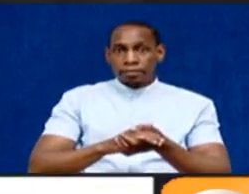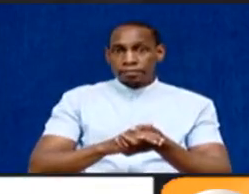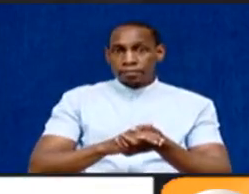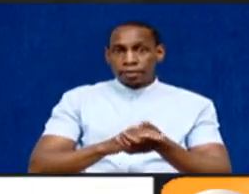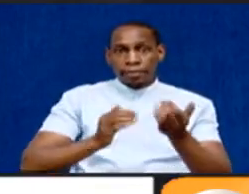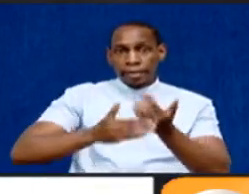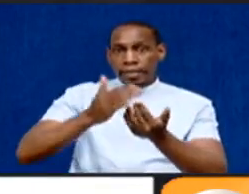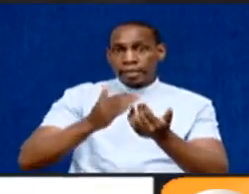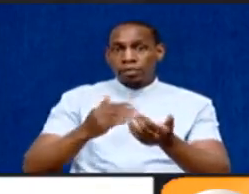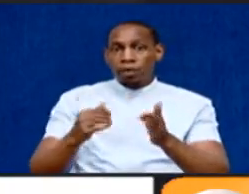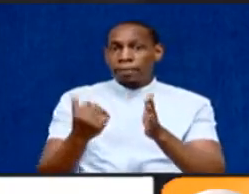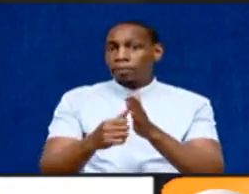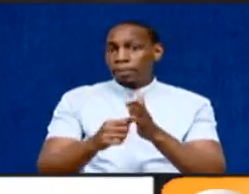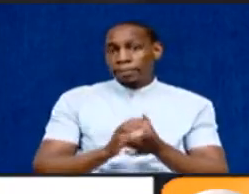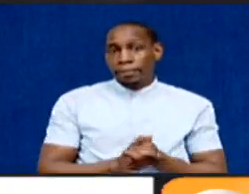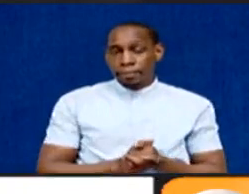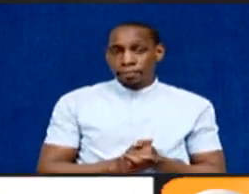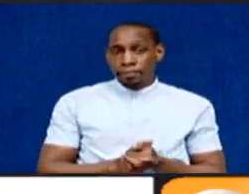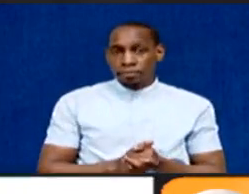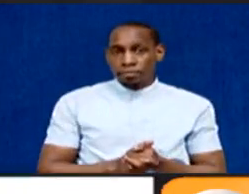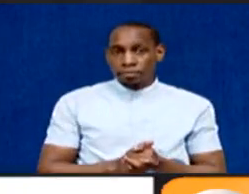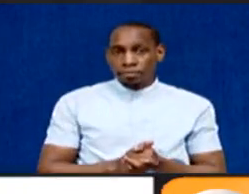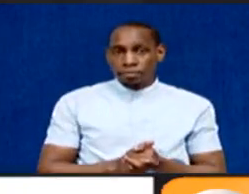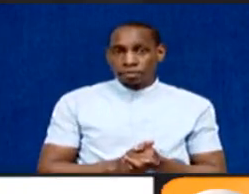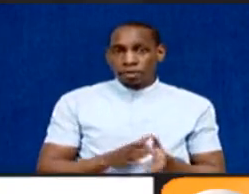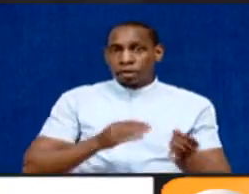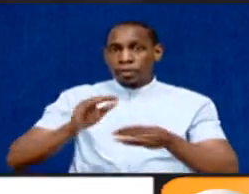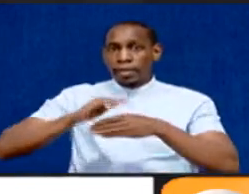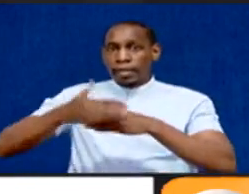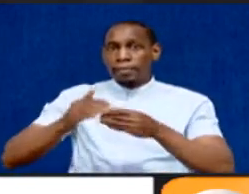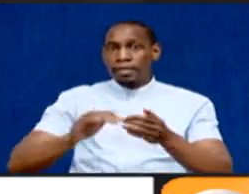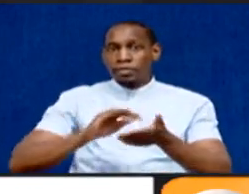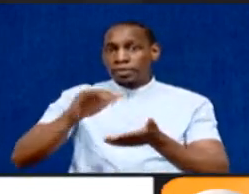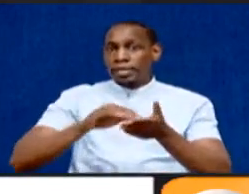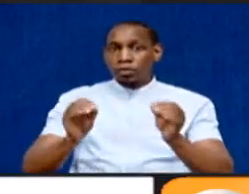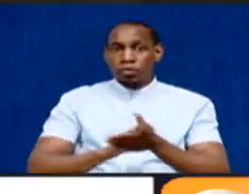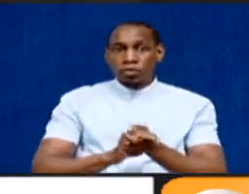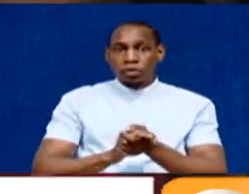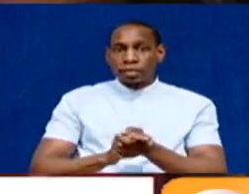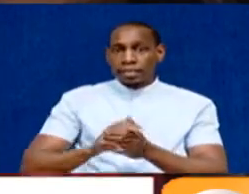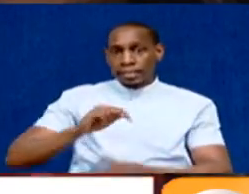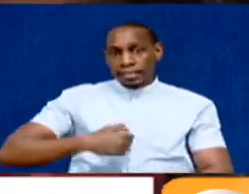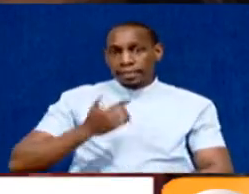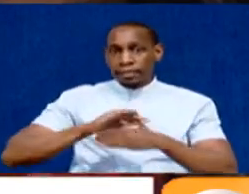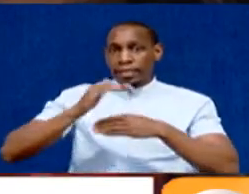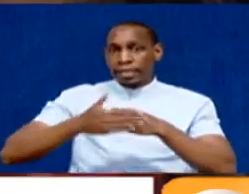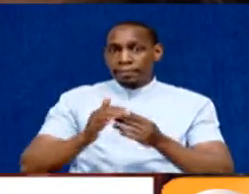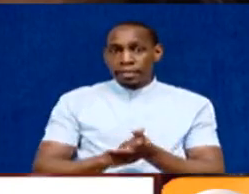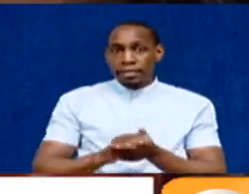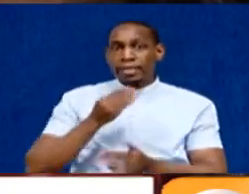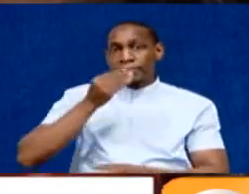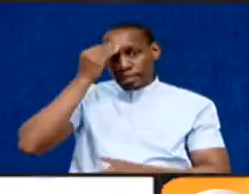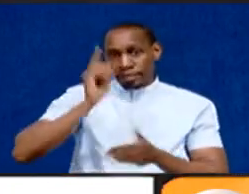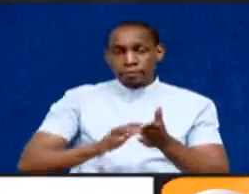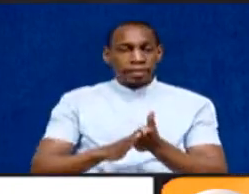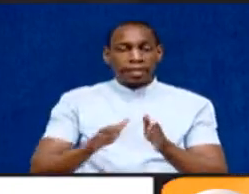for her was a hassle. So I never went to any rehabilitation center. I rehabilitated myself. So I pretended